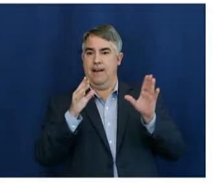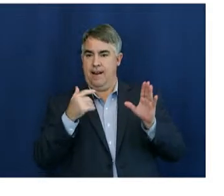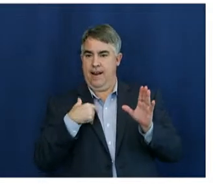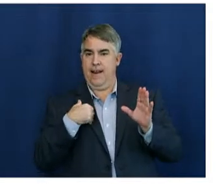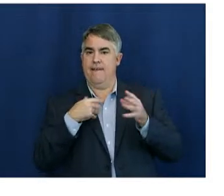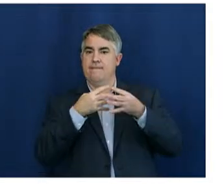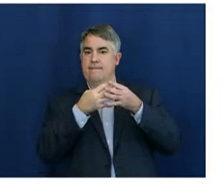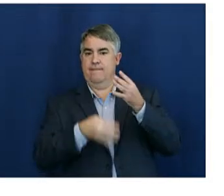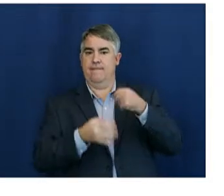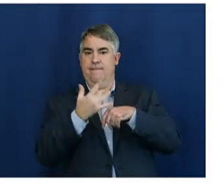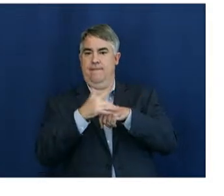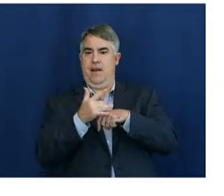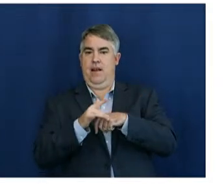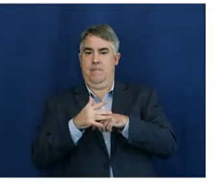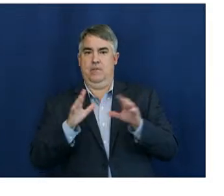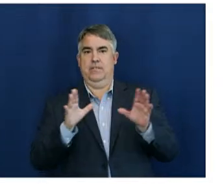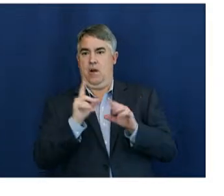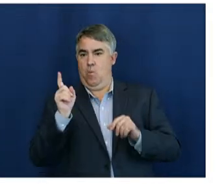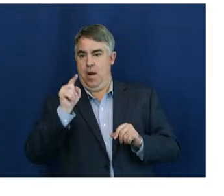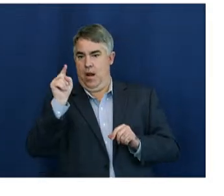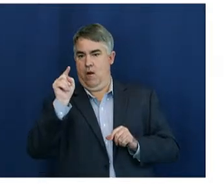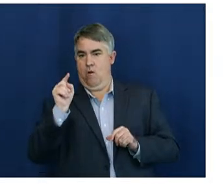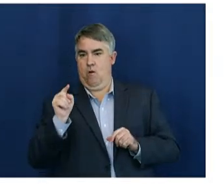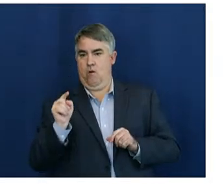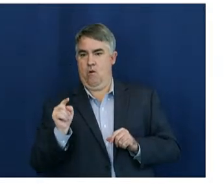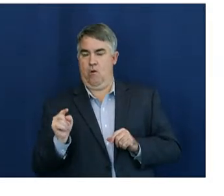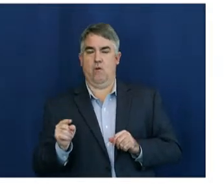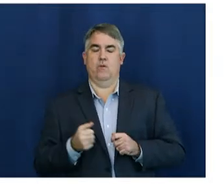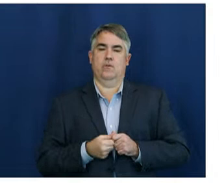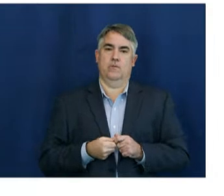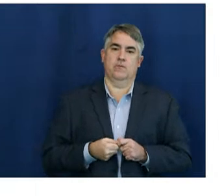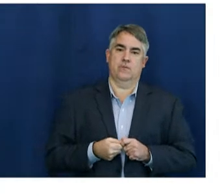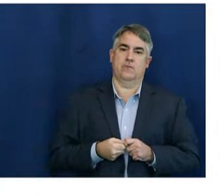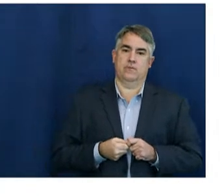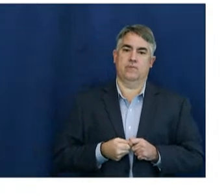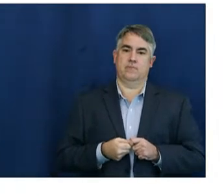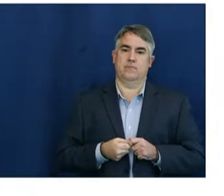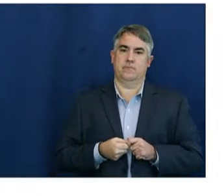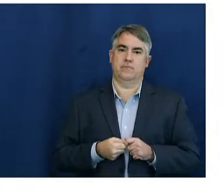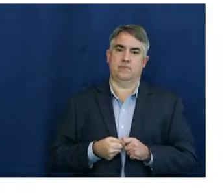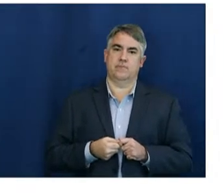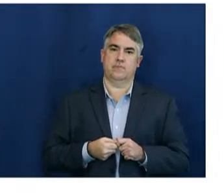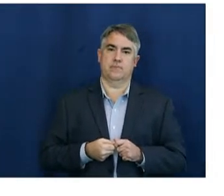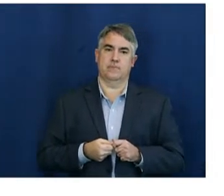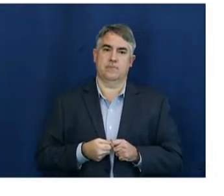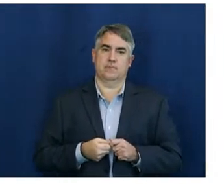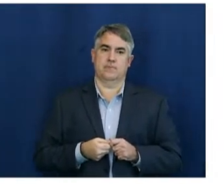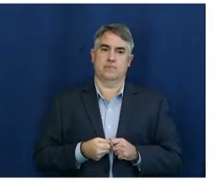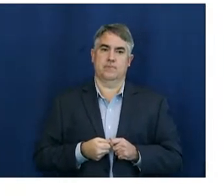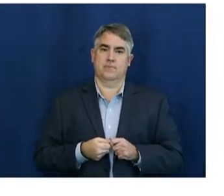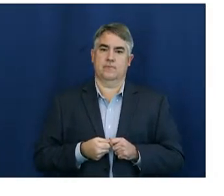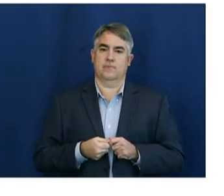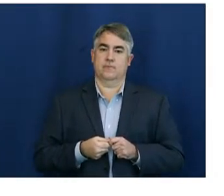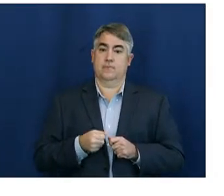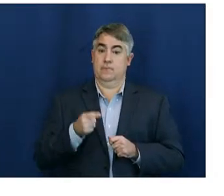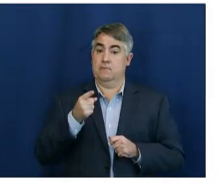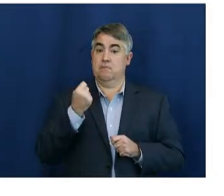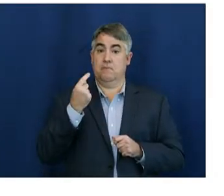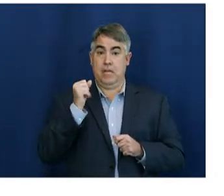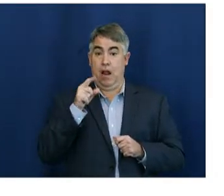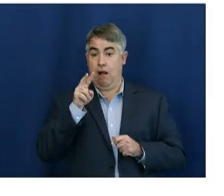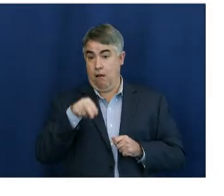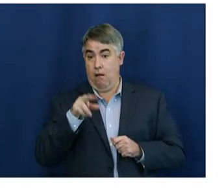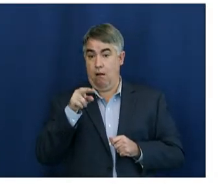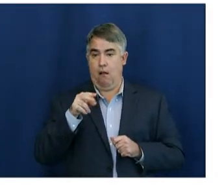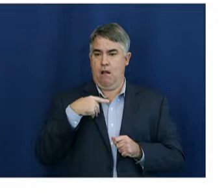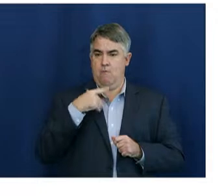see the list of the sites that are open on this day, their address, their schedule, and the type, whether it's a walk-to or a drive-through. So you can click on the specific site, and it will direct you to the